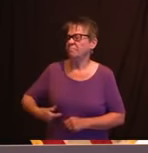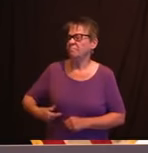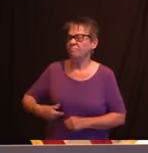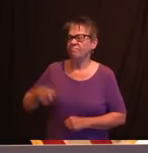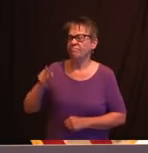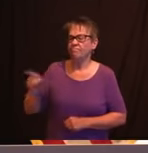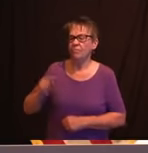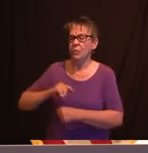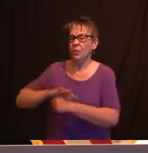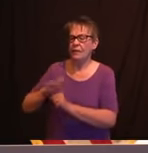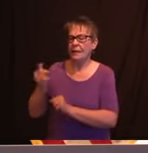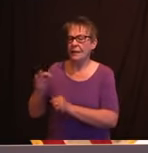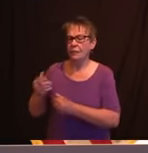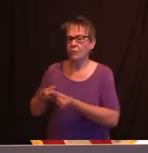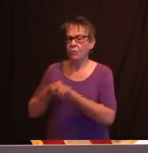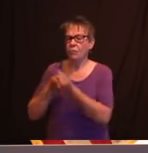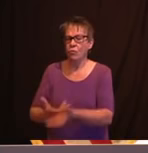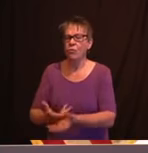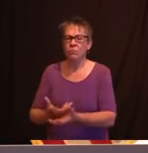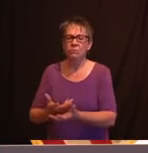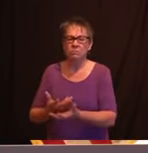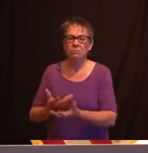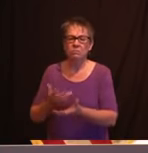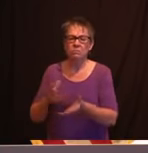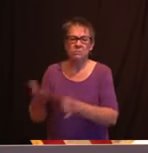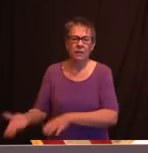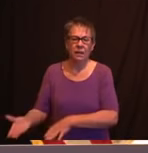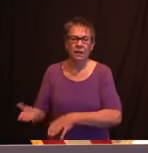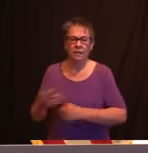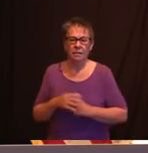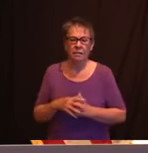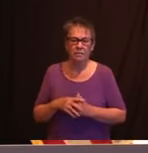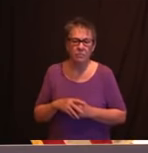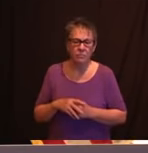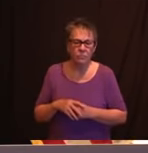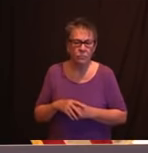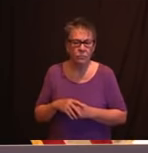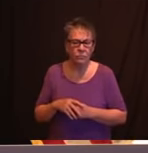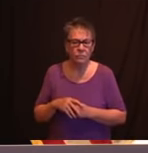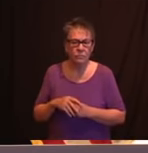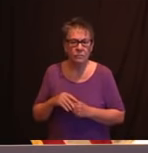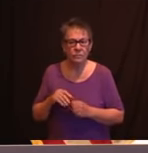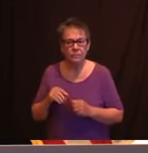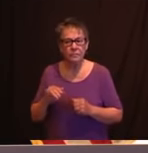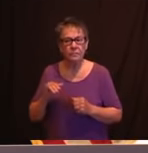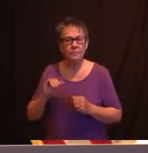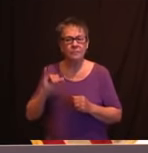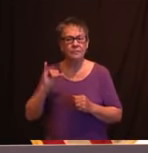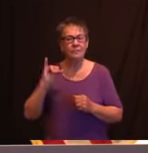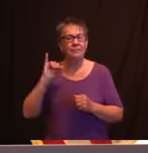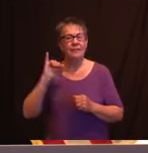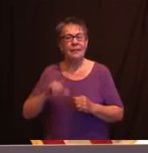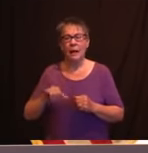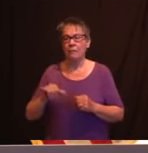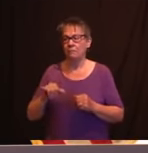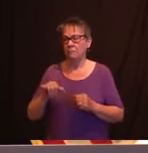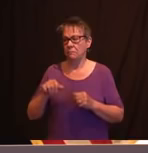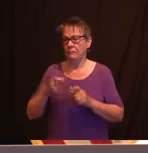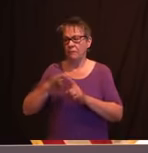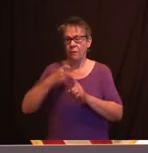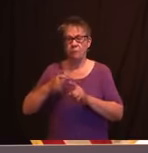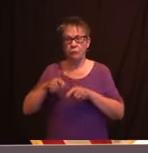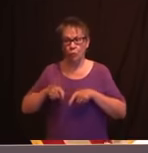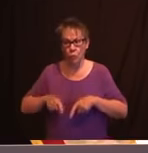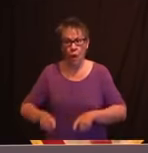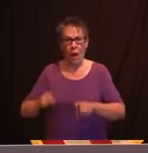in mid-April. But my guess is almost certainly the number is higher than any state or any country right now is reporting.